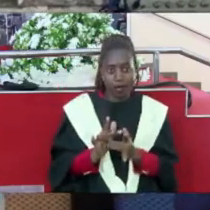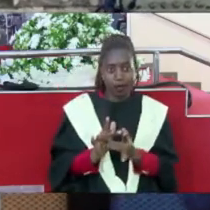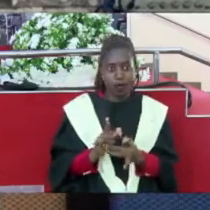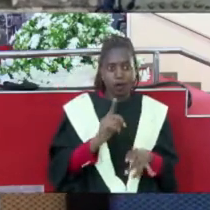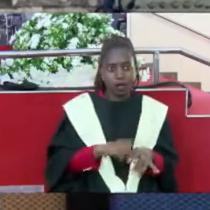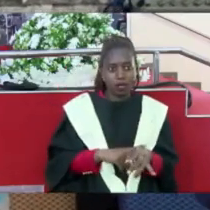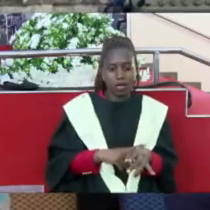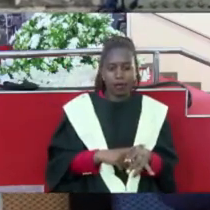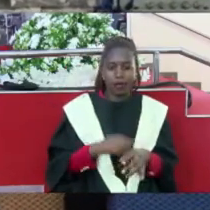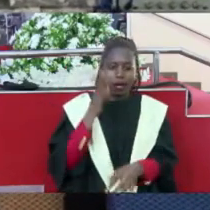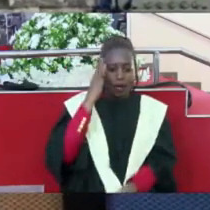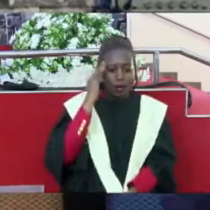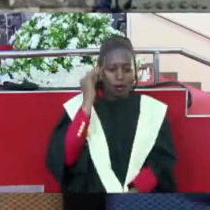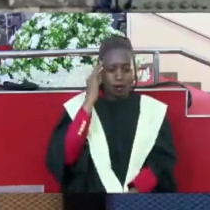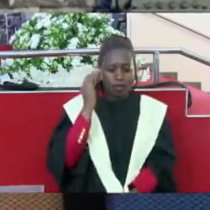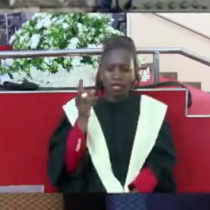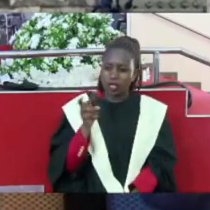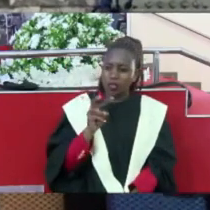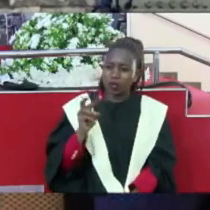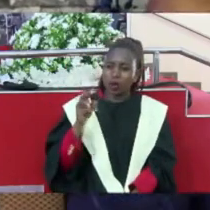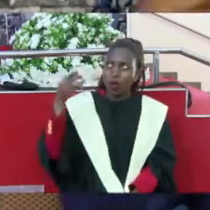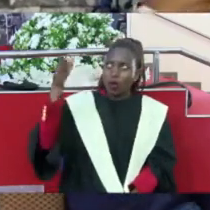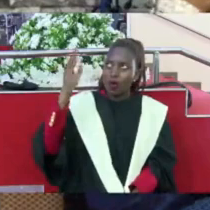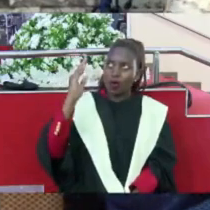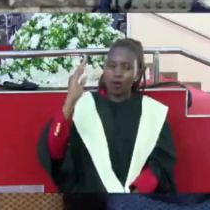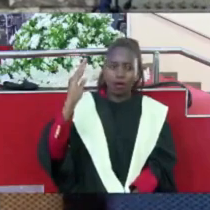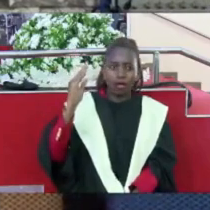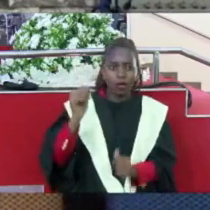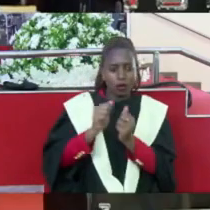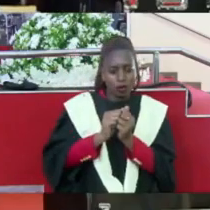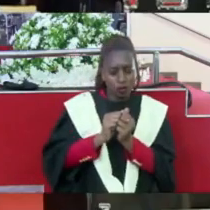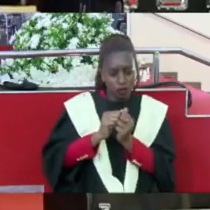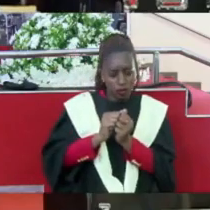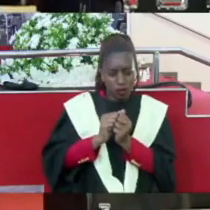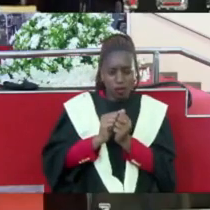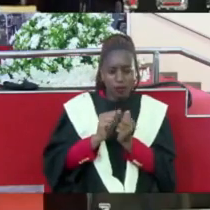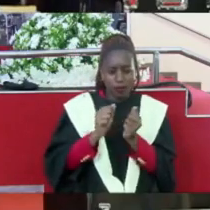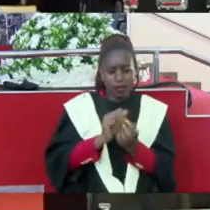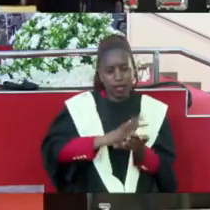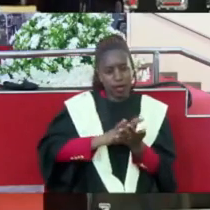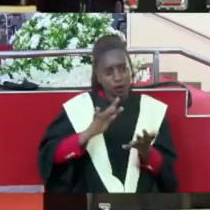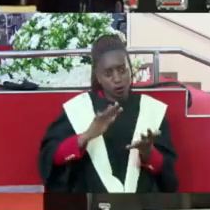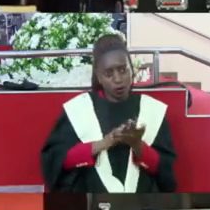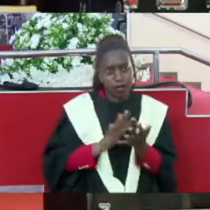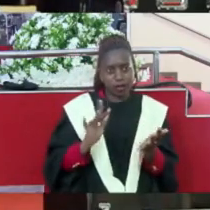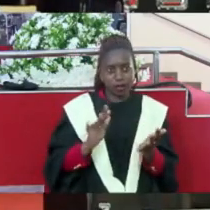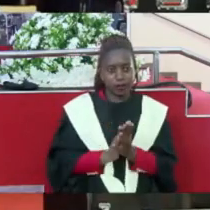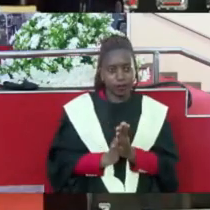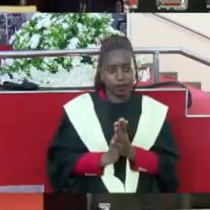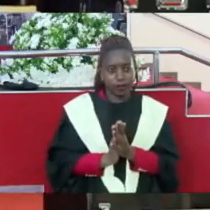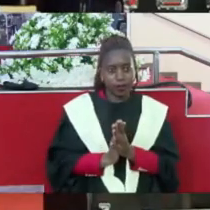glory. It was shining. So Moses akaweka kireba, ndiye alikuwa mkorino wa kwanza. He put on a